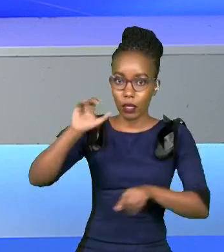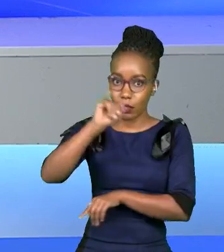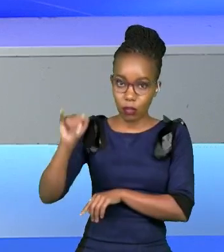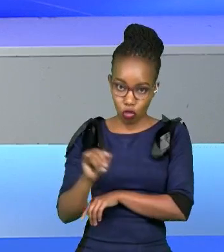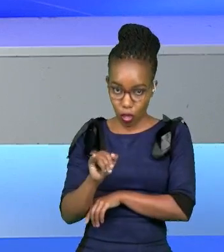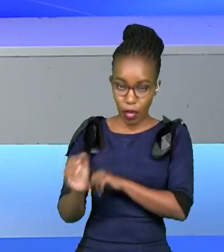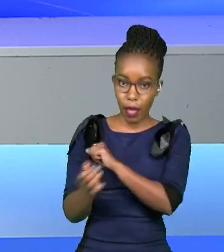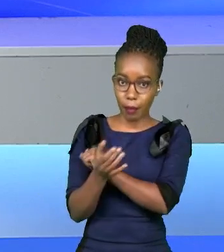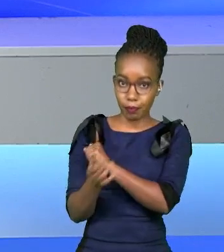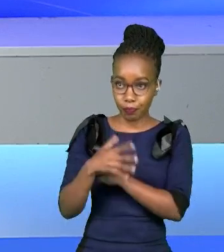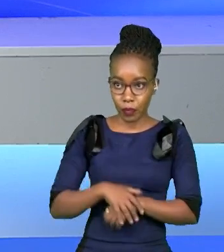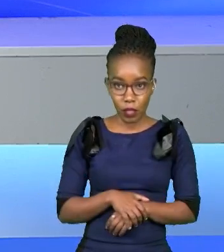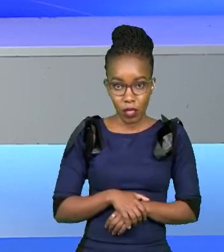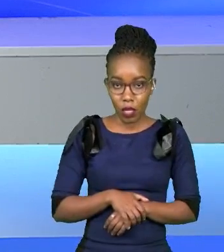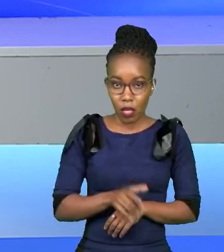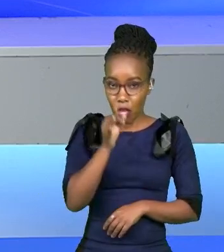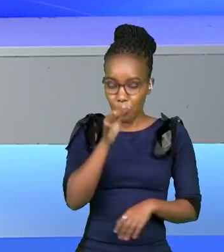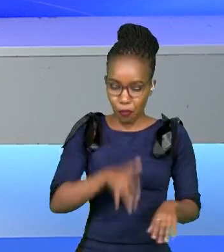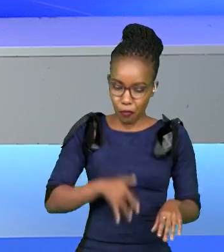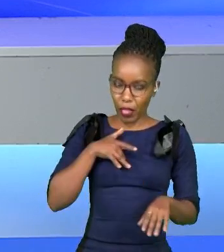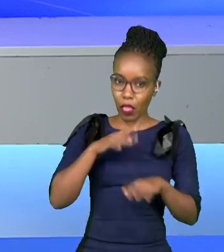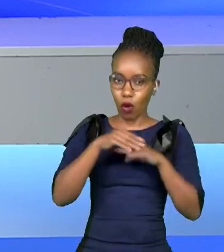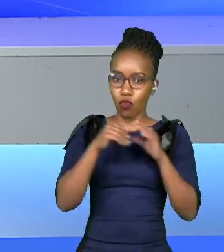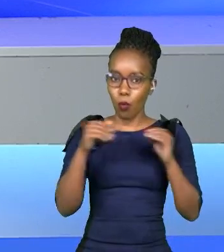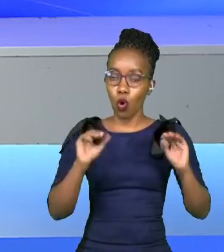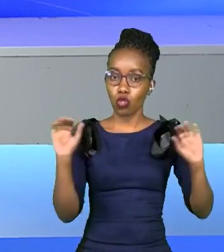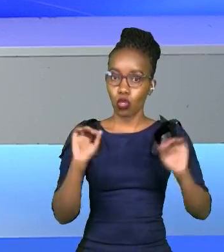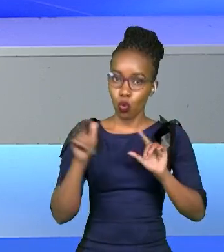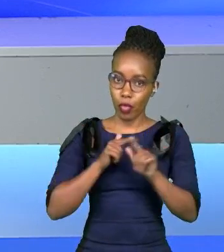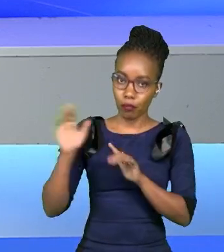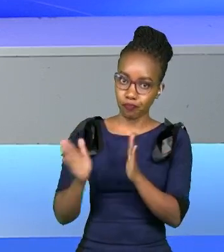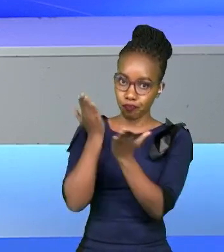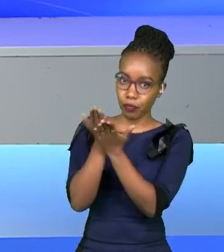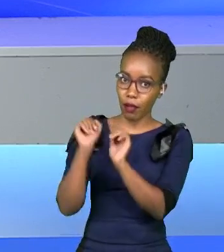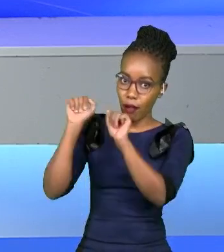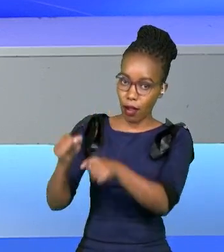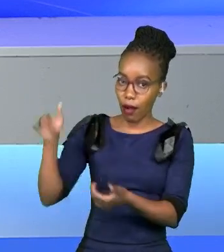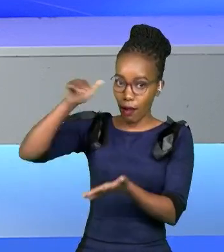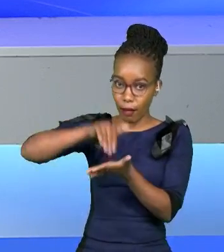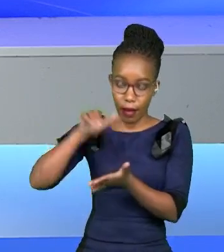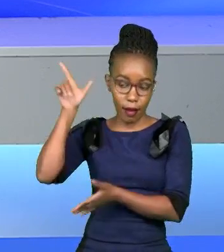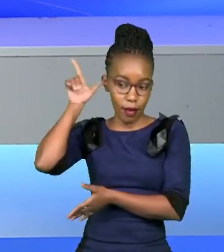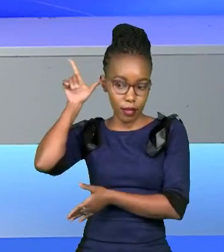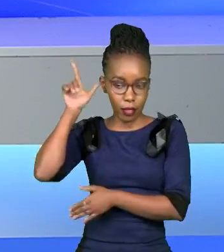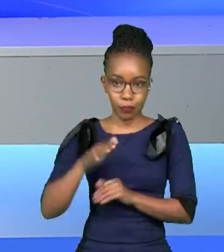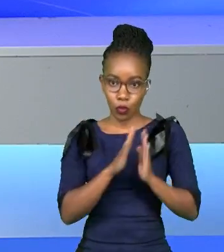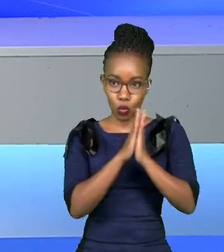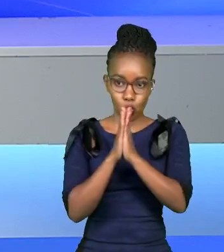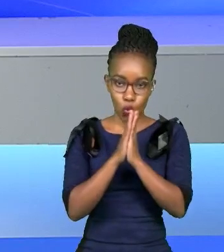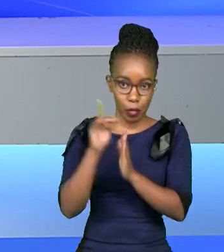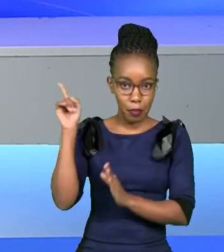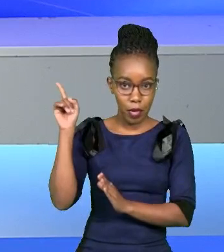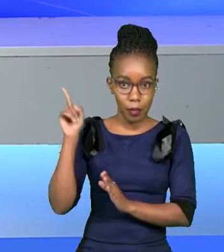offenders feeling aggrieved by the mandatory death penalties can appeal for a resentencing hearing. Caroline Soma with that